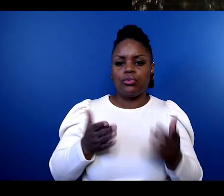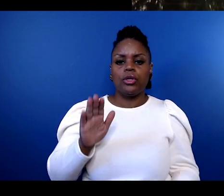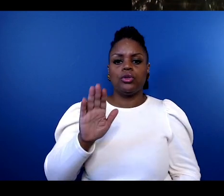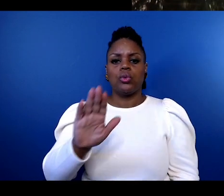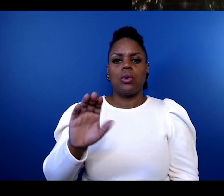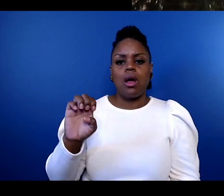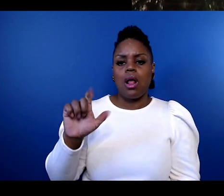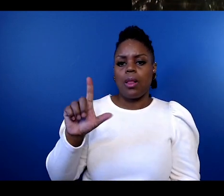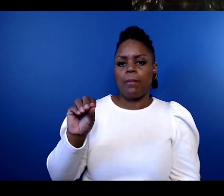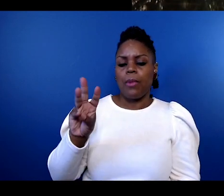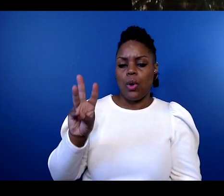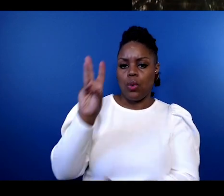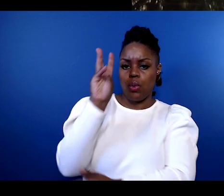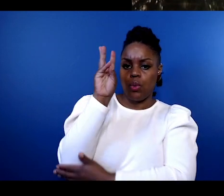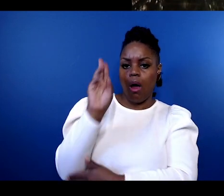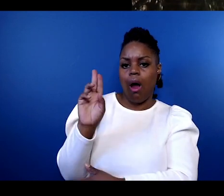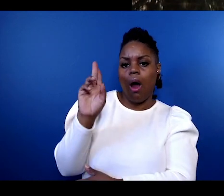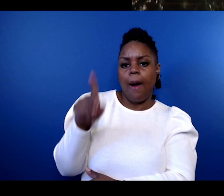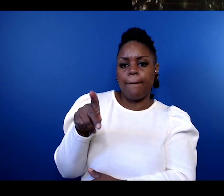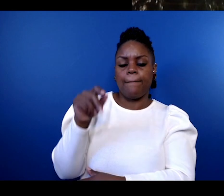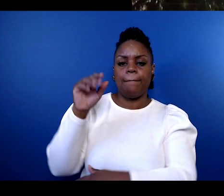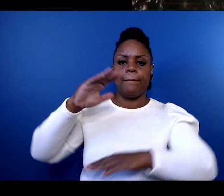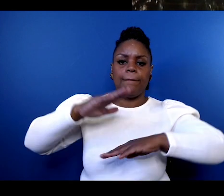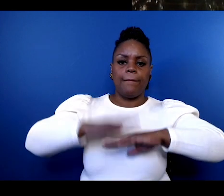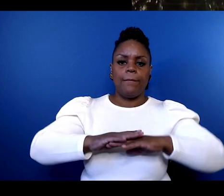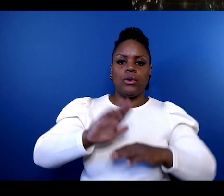center. Gaze focused over your right.